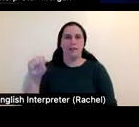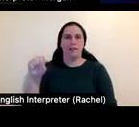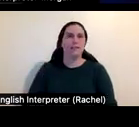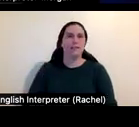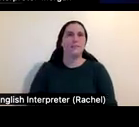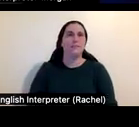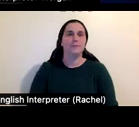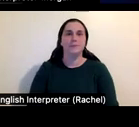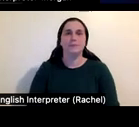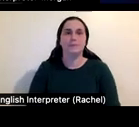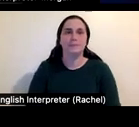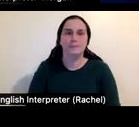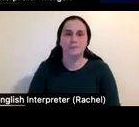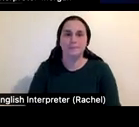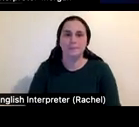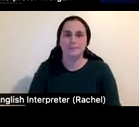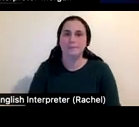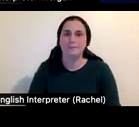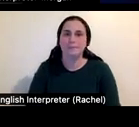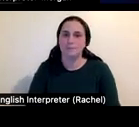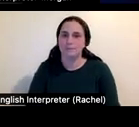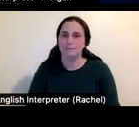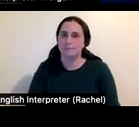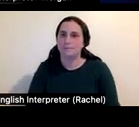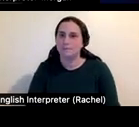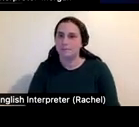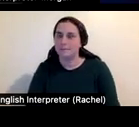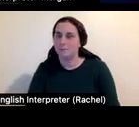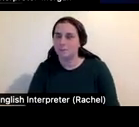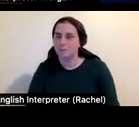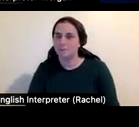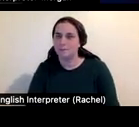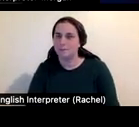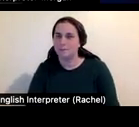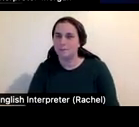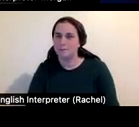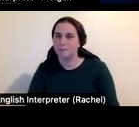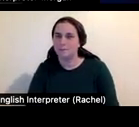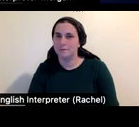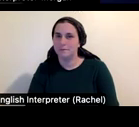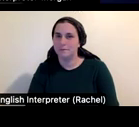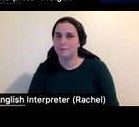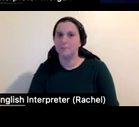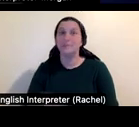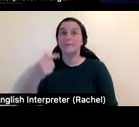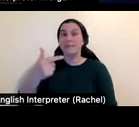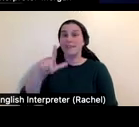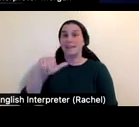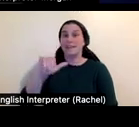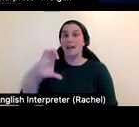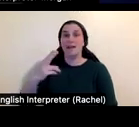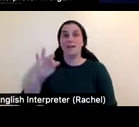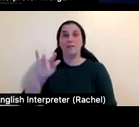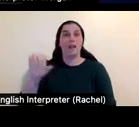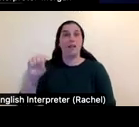Yeah, yeah, have a good weekend, gleichfalls. Same to you, yeah. Danke, gleichfalls. I'll be outside